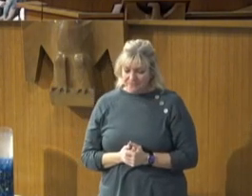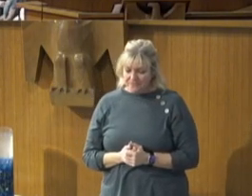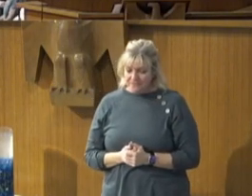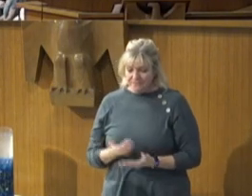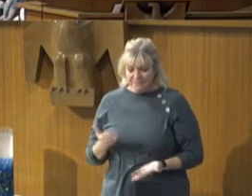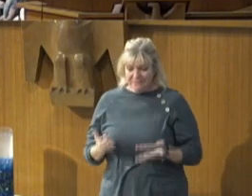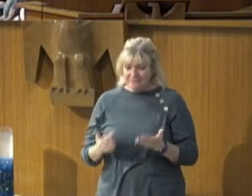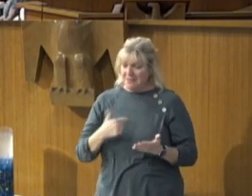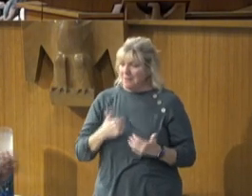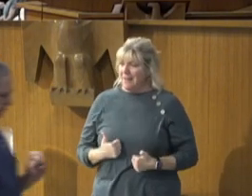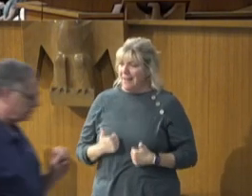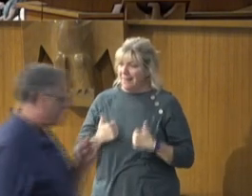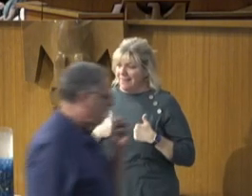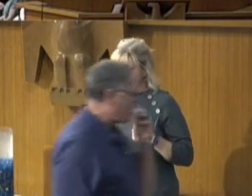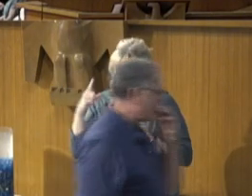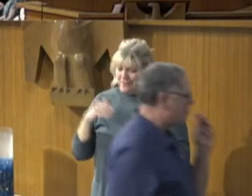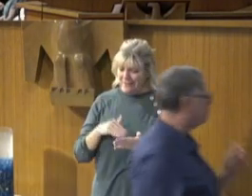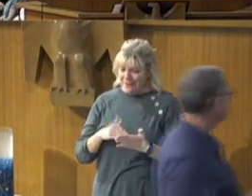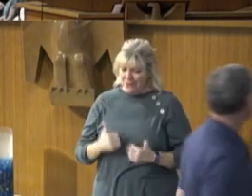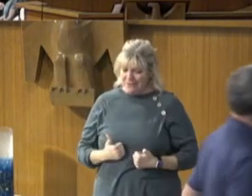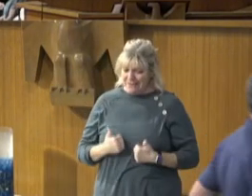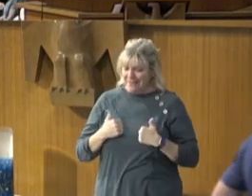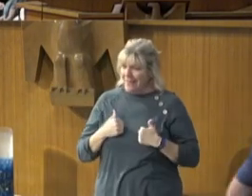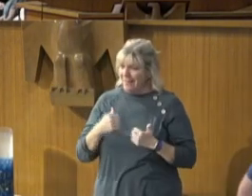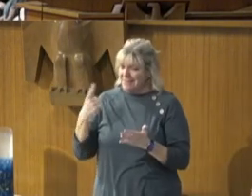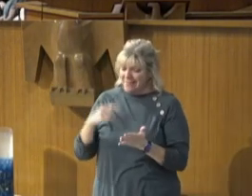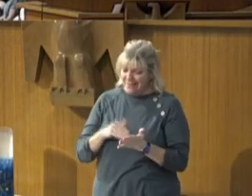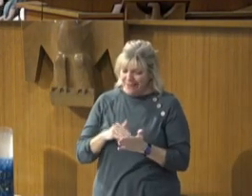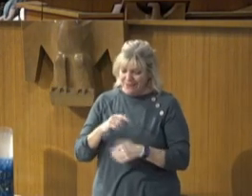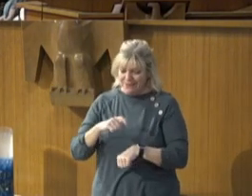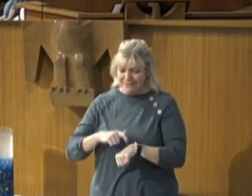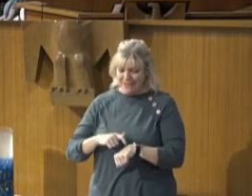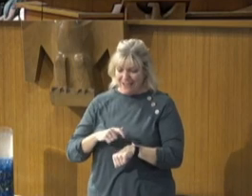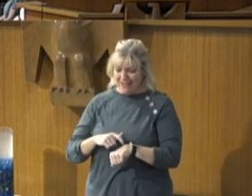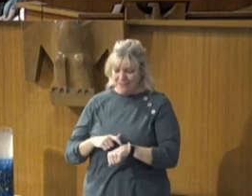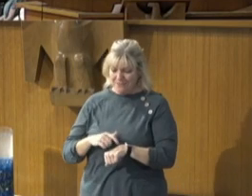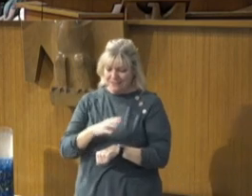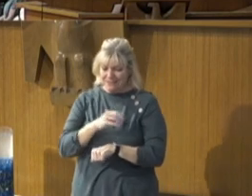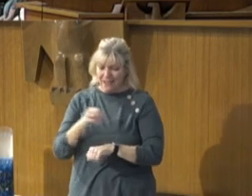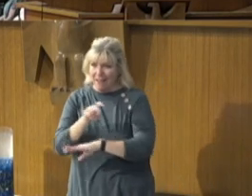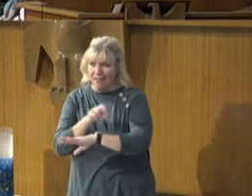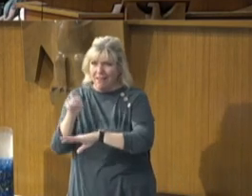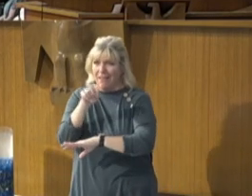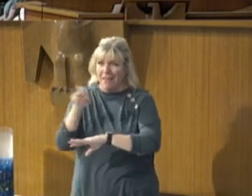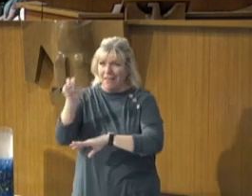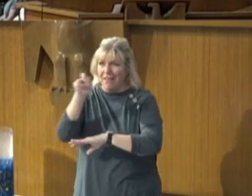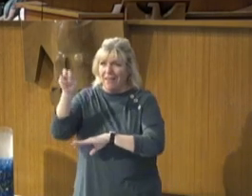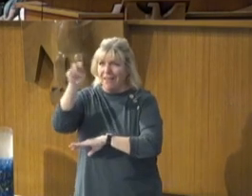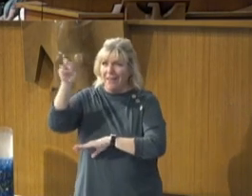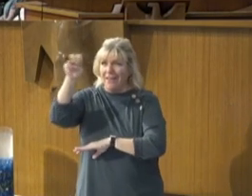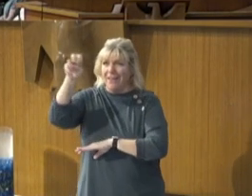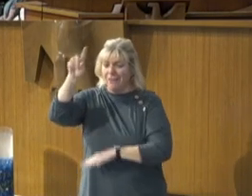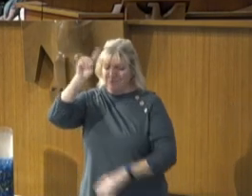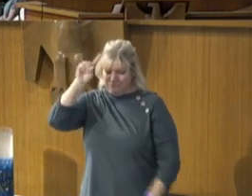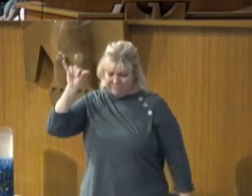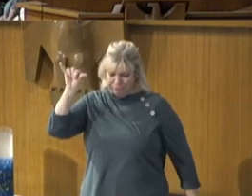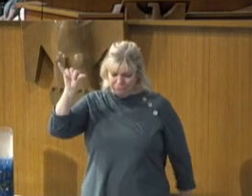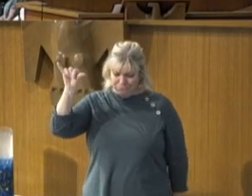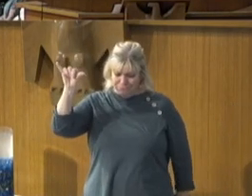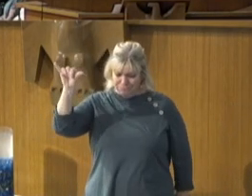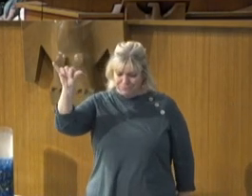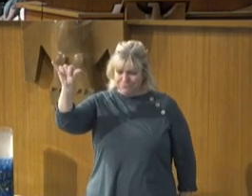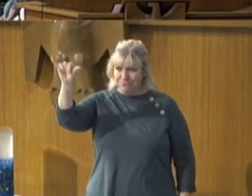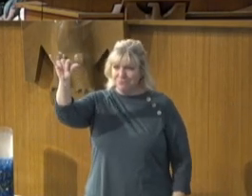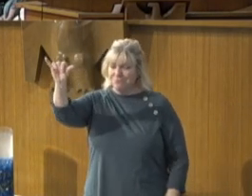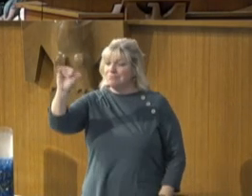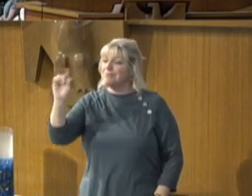I may have lived a thousand lives, a thousand times, an endless turning stairway climbs